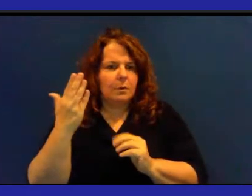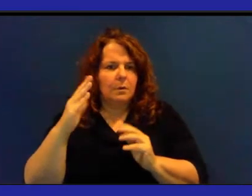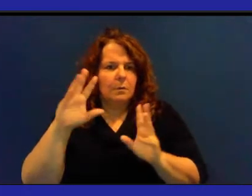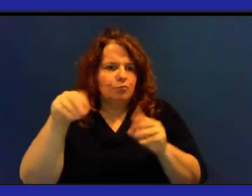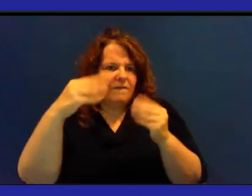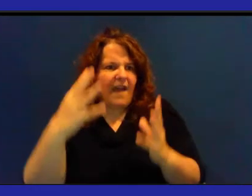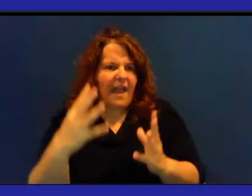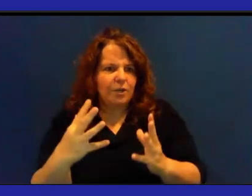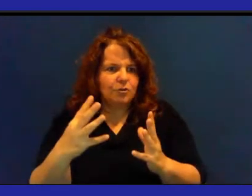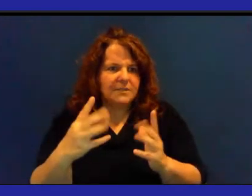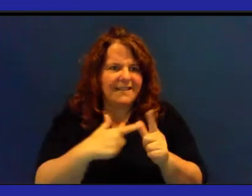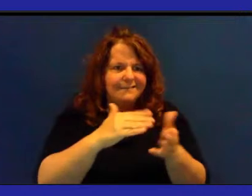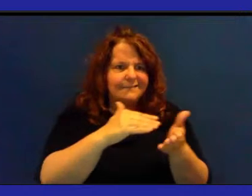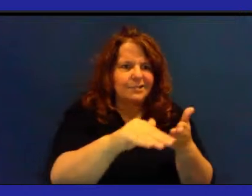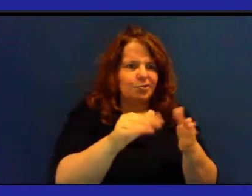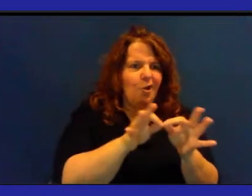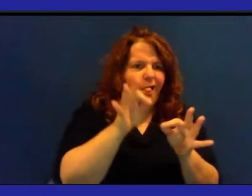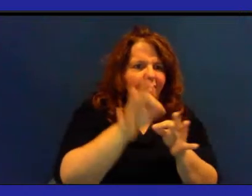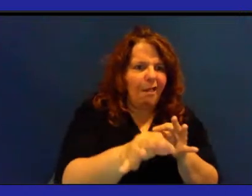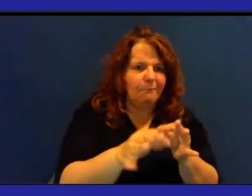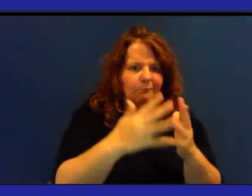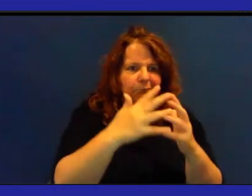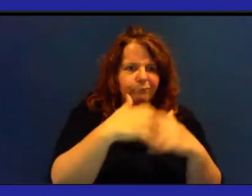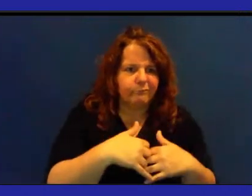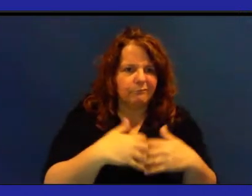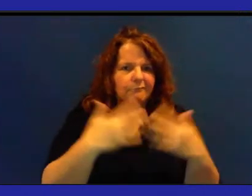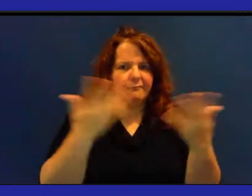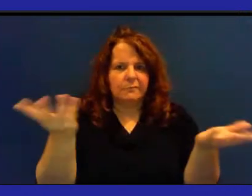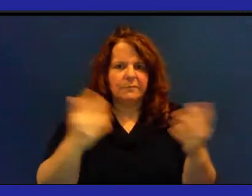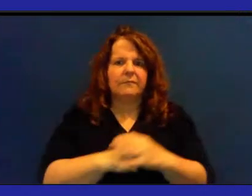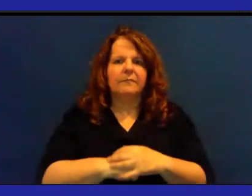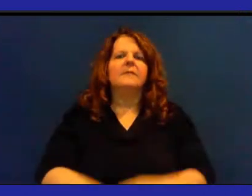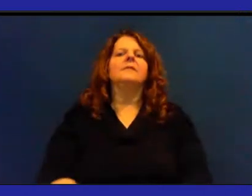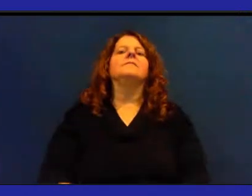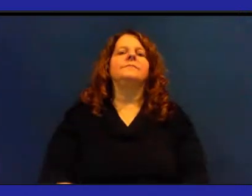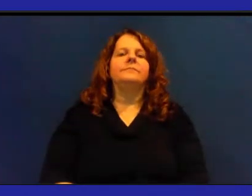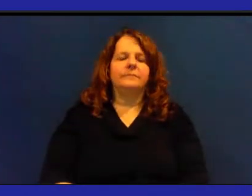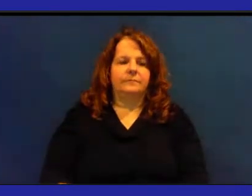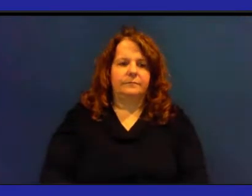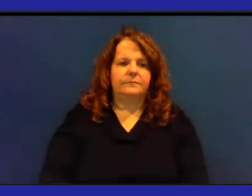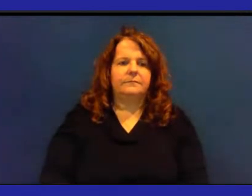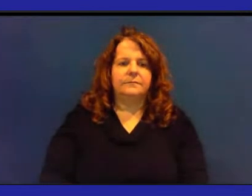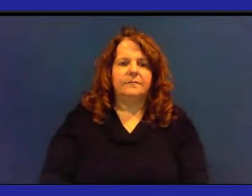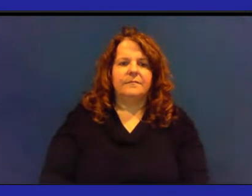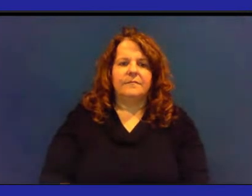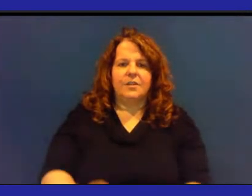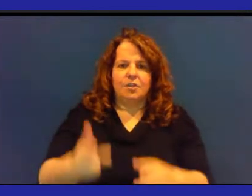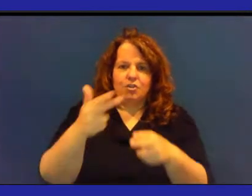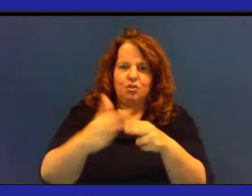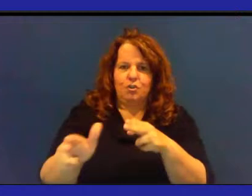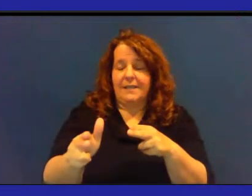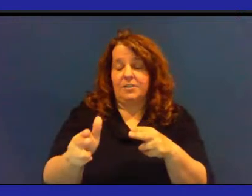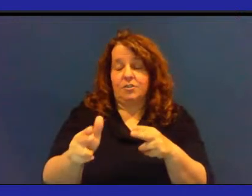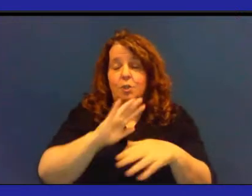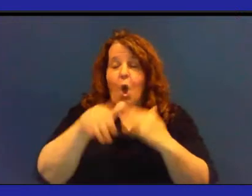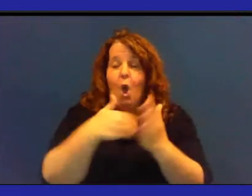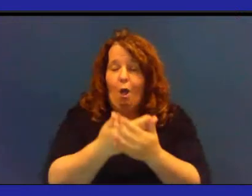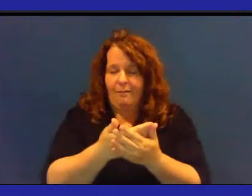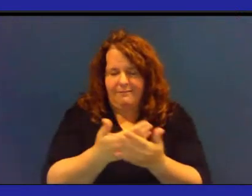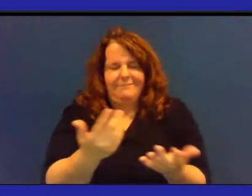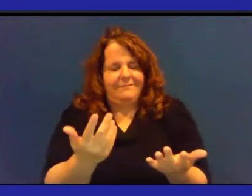falls apart as well. So Yeah. if you can I think enlighten us on that, that would be helpful. The short answer is all of the above, but probably the